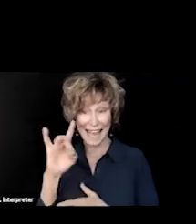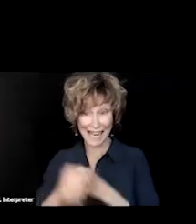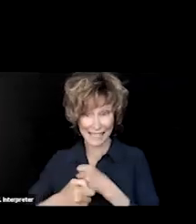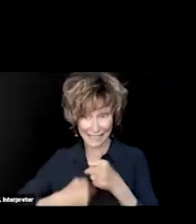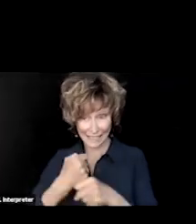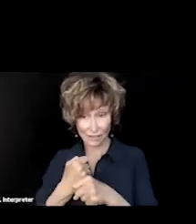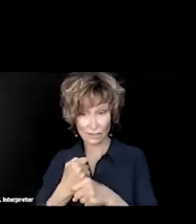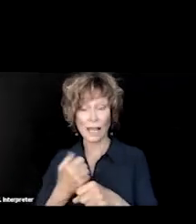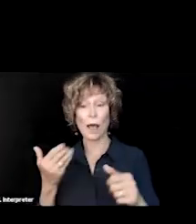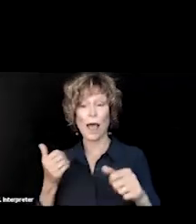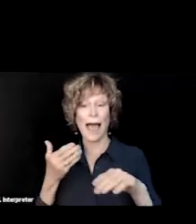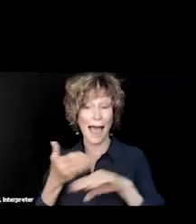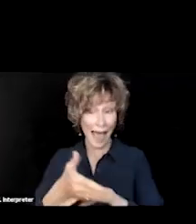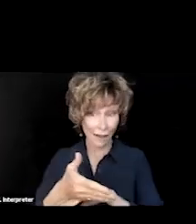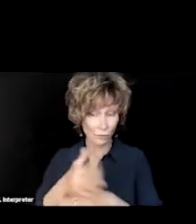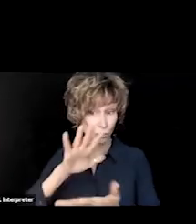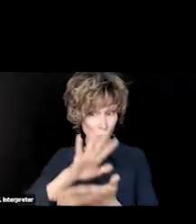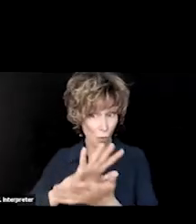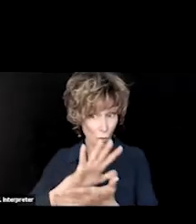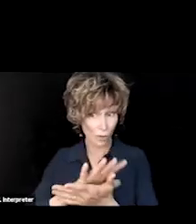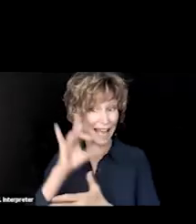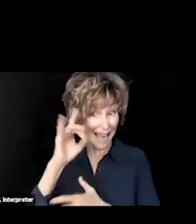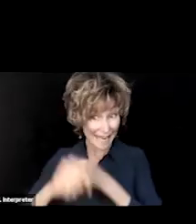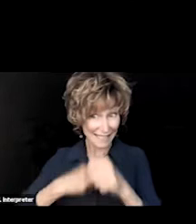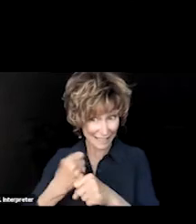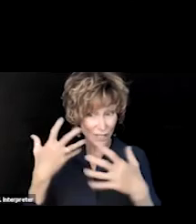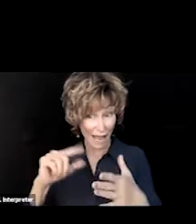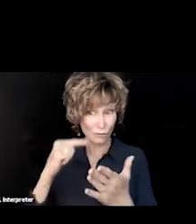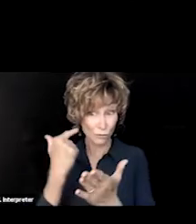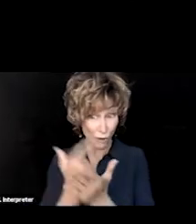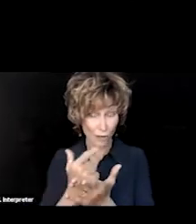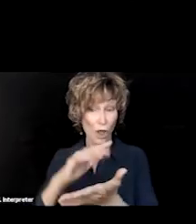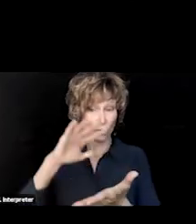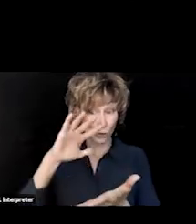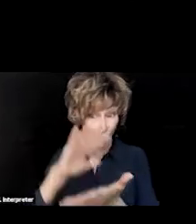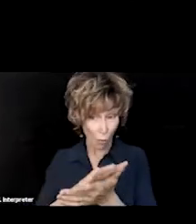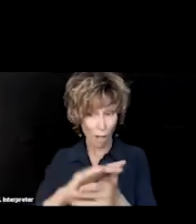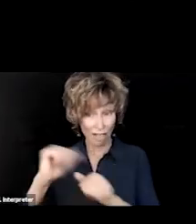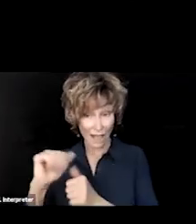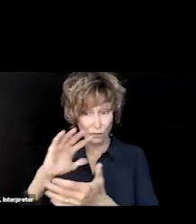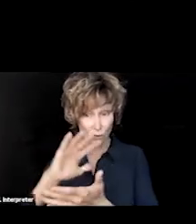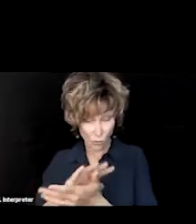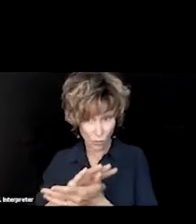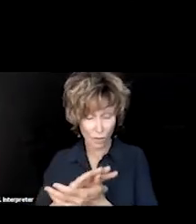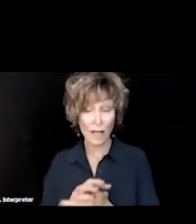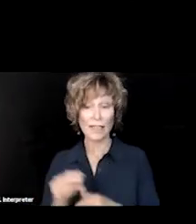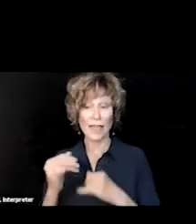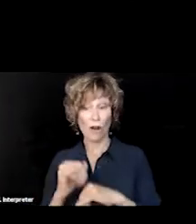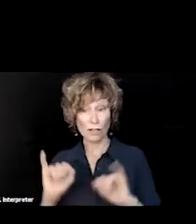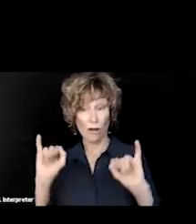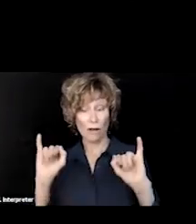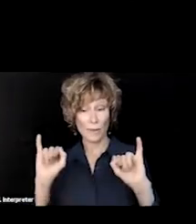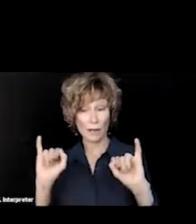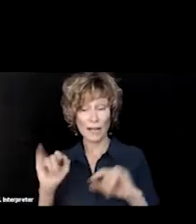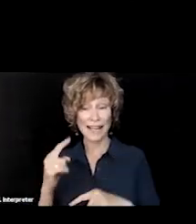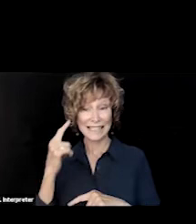after the youth exited school, up to 8 years after they exited, their autonomy, self-realization, and